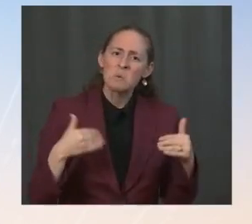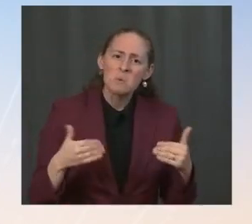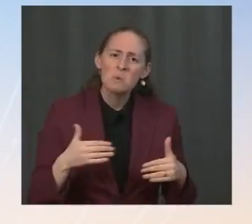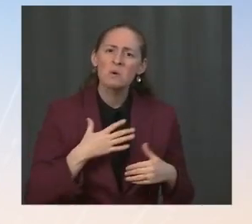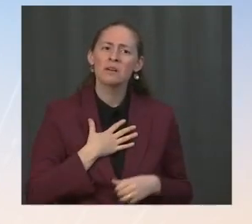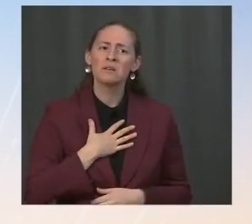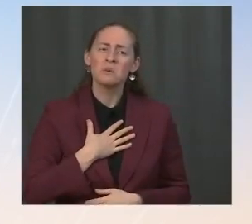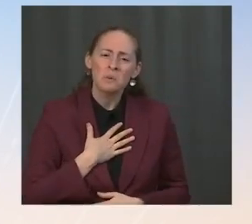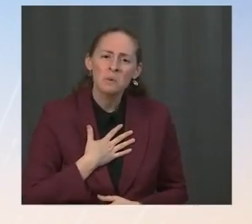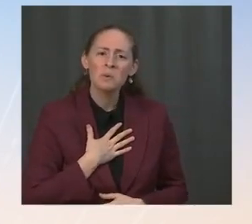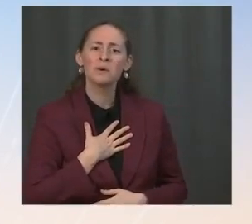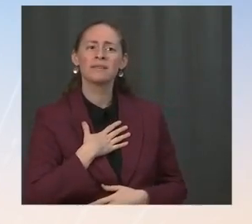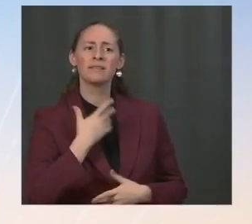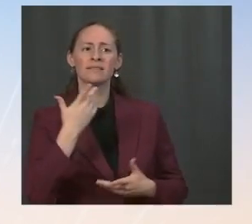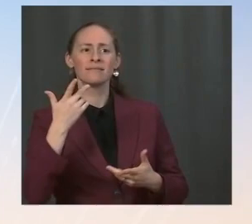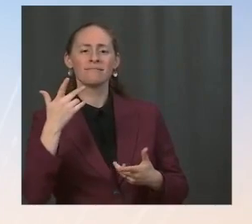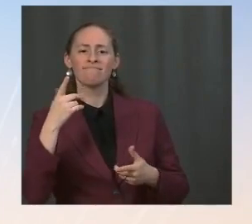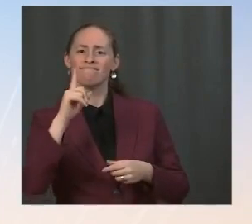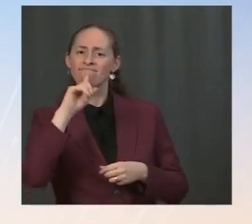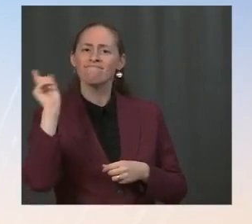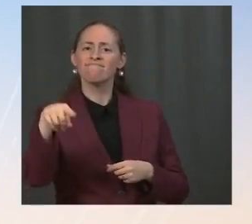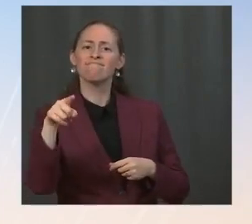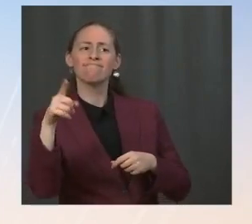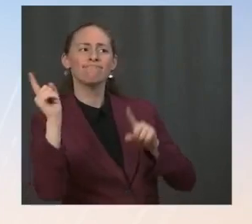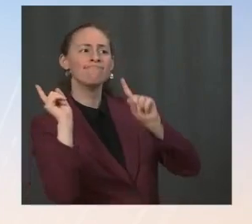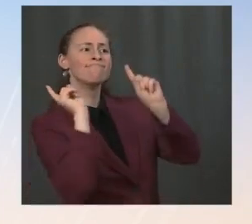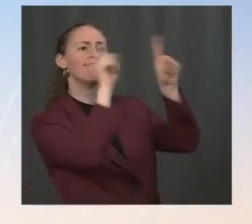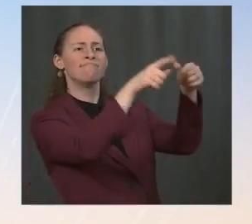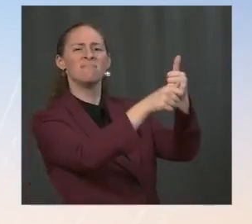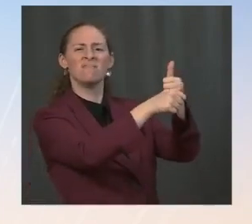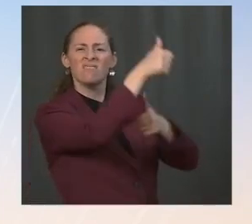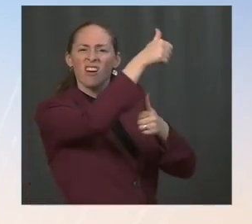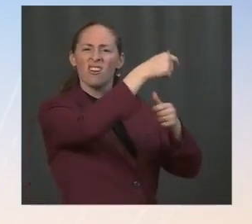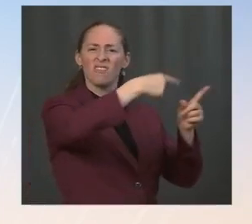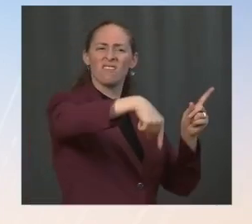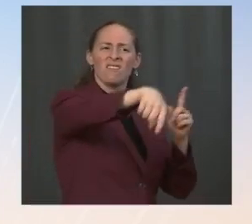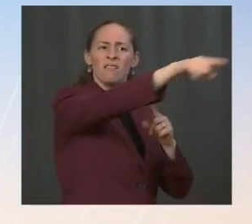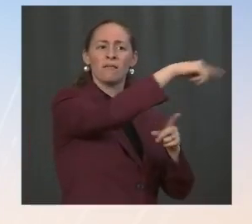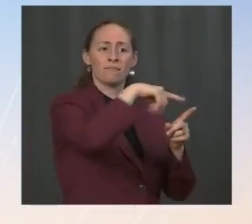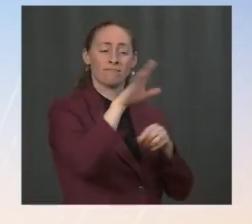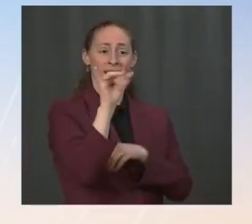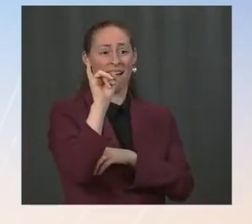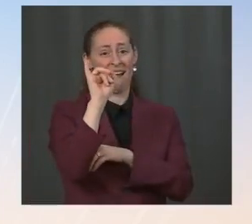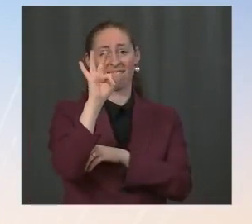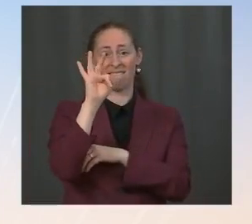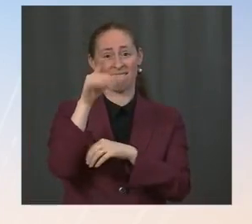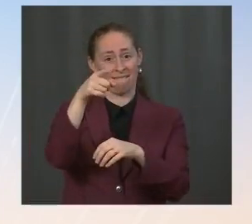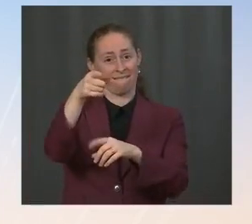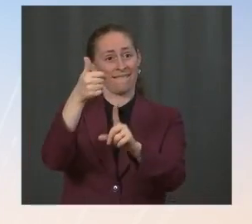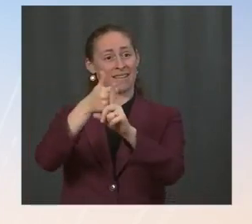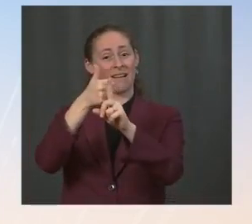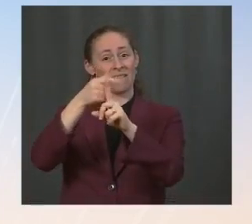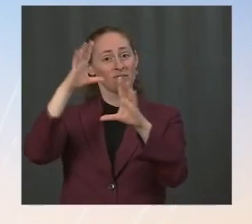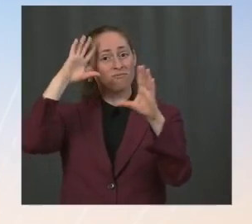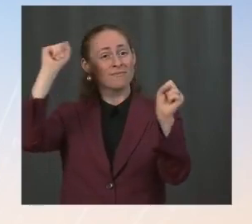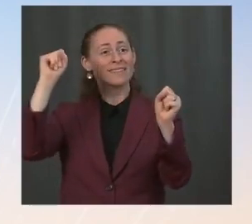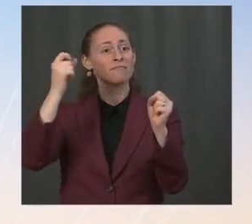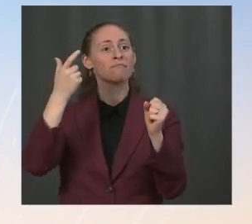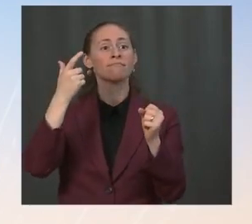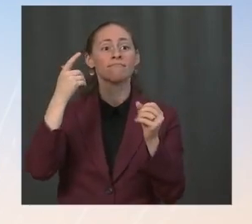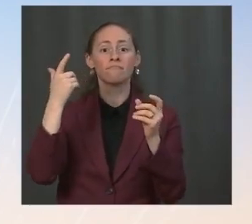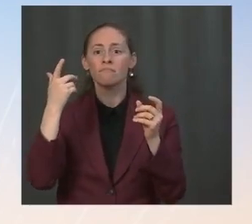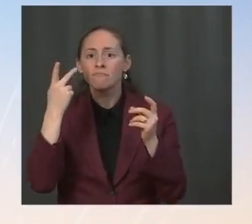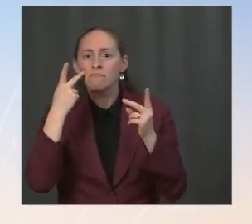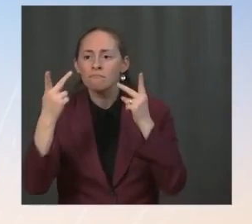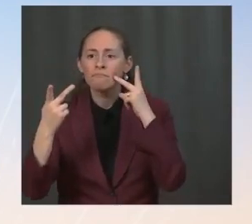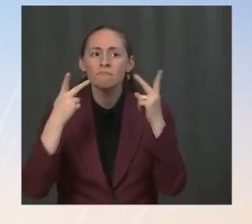service members is maybe the worst day of your presidency. And hopefully there's not more, but we are certainly early in the presidency at this